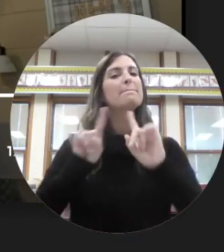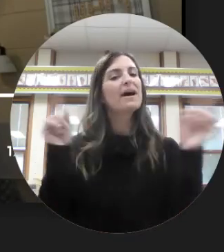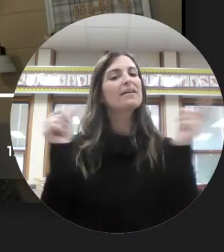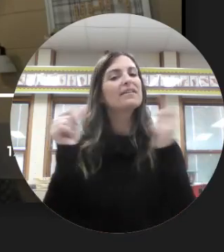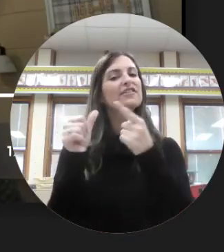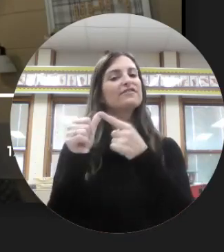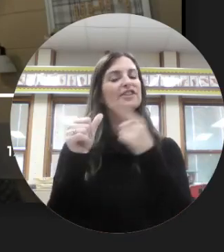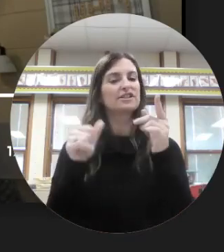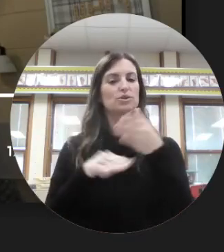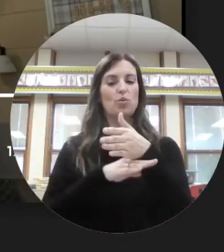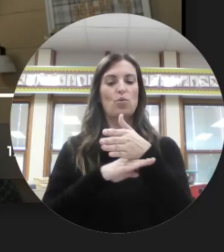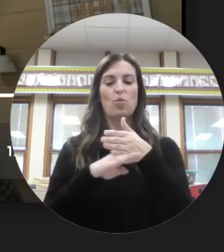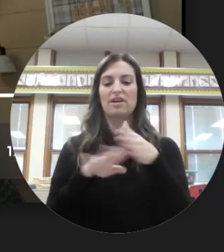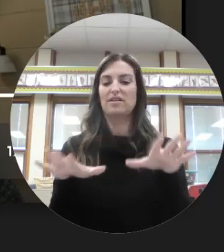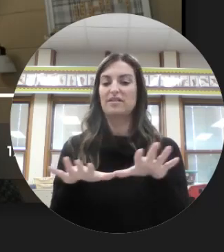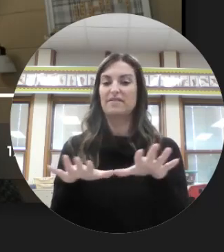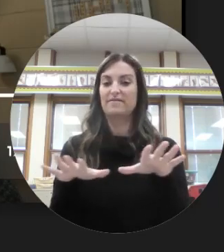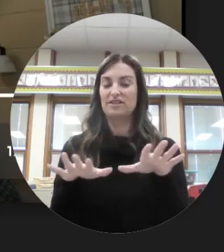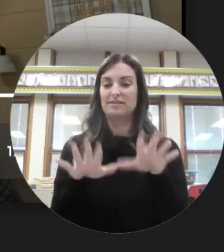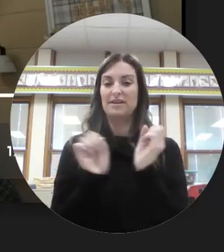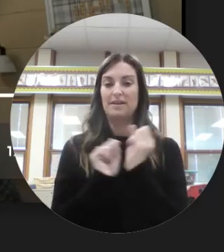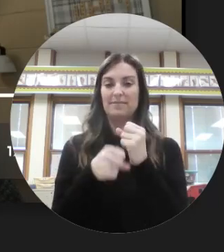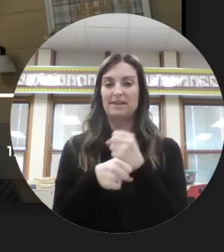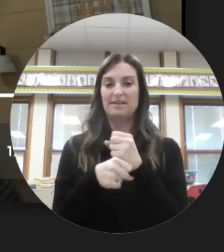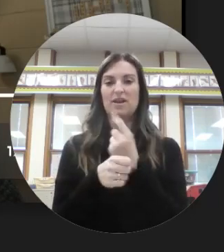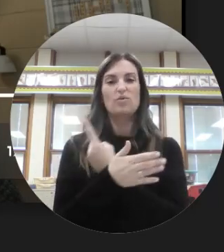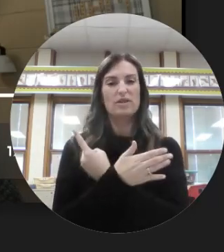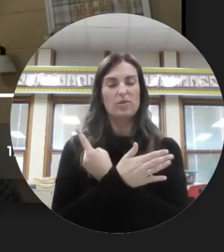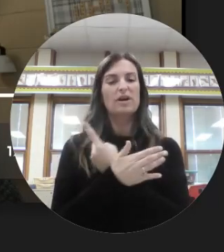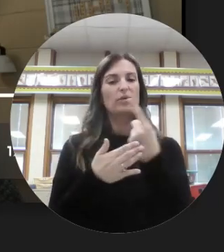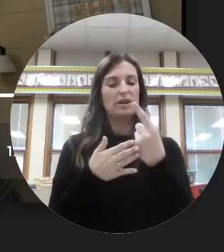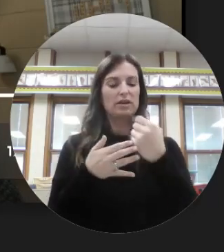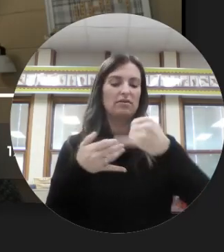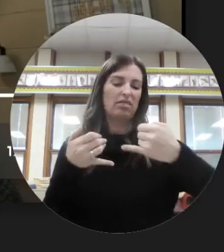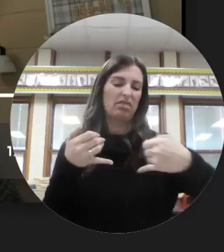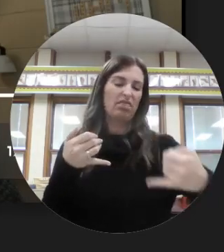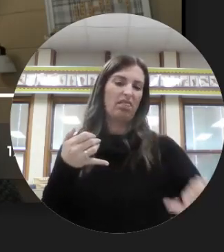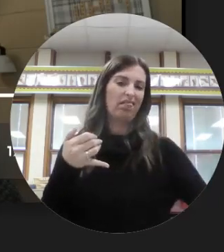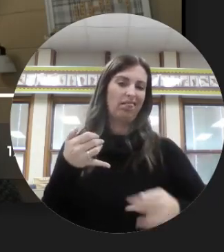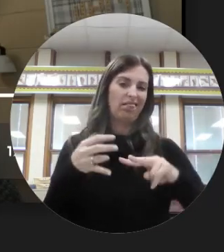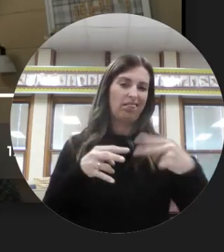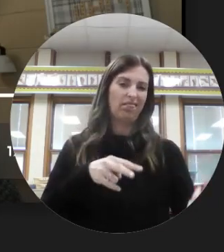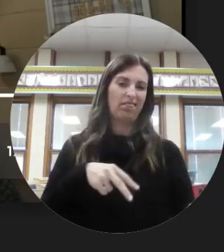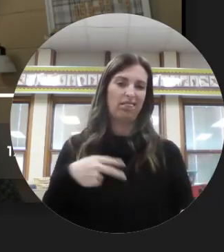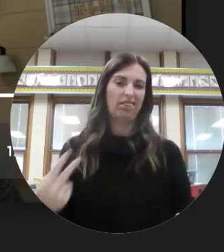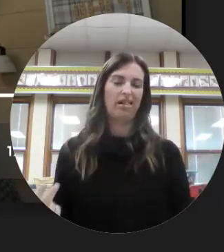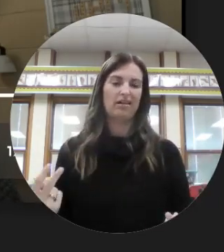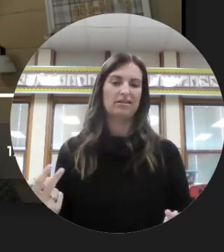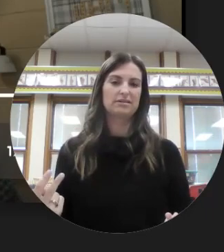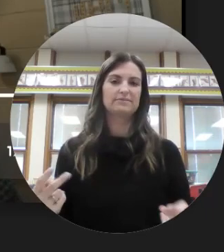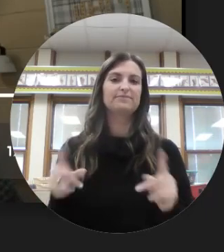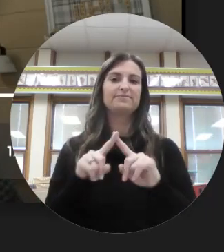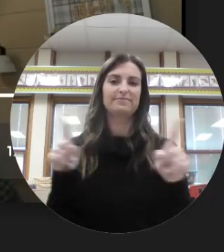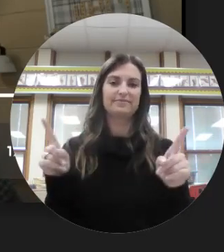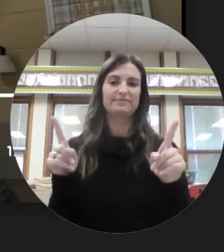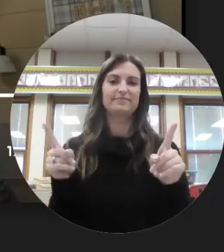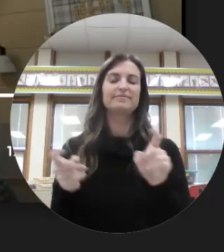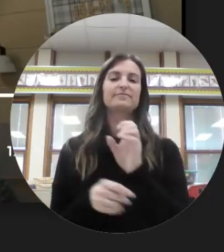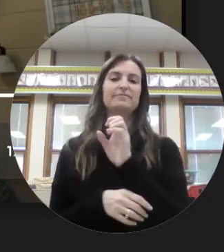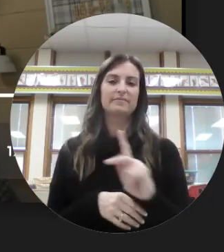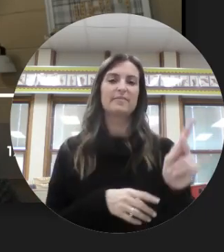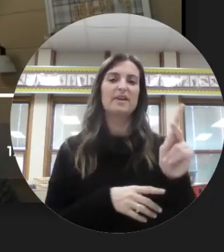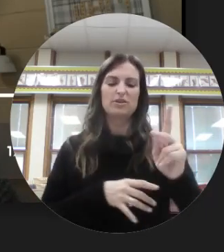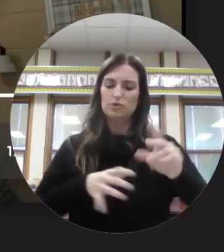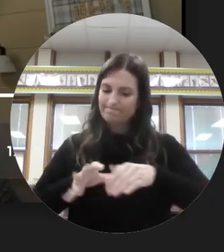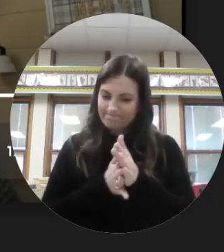first wooden foot any of them had ever made. And within a week, those vines were coming undone and the foot was sliding loose. So they returned,